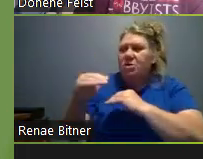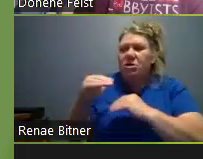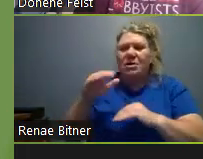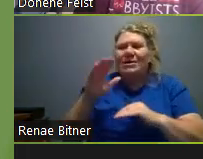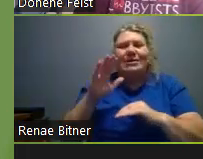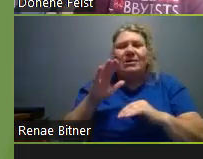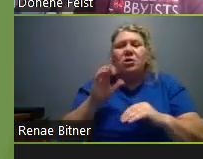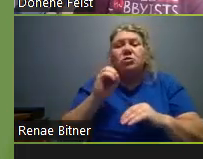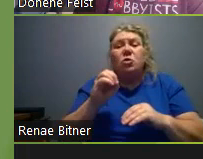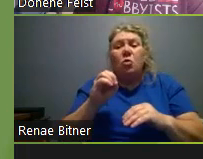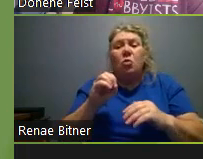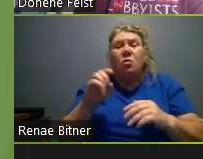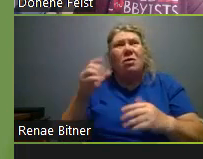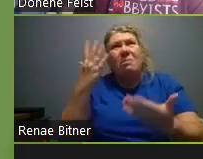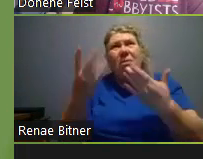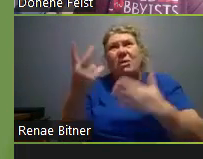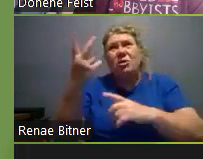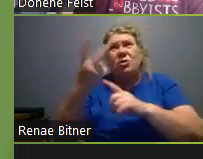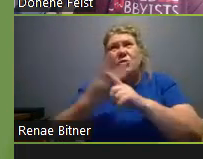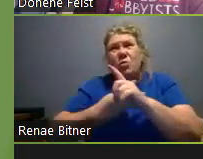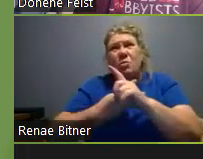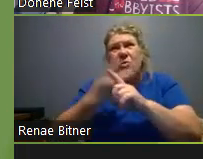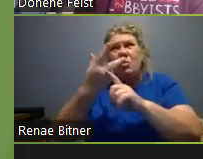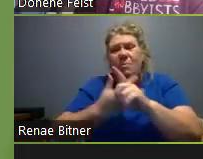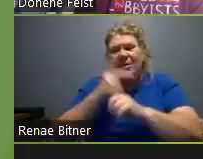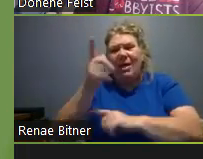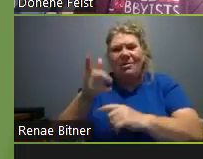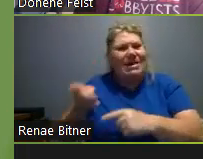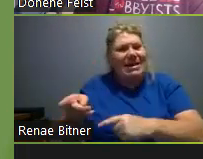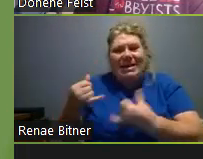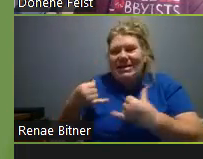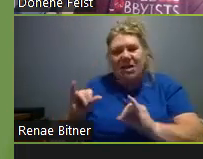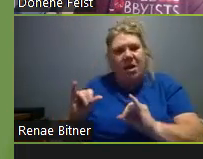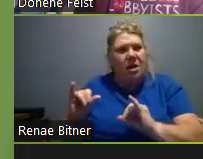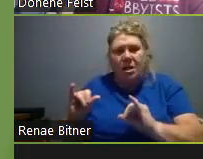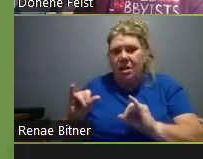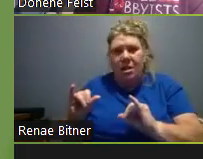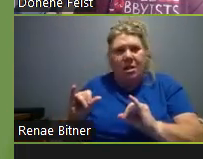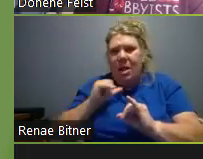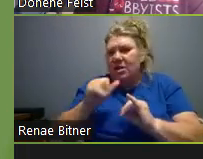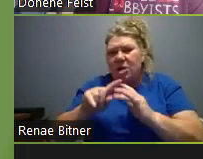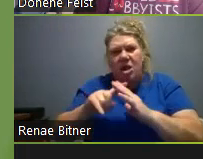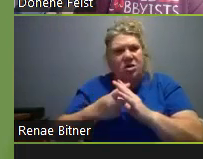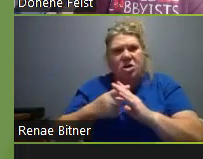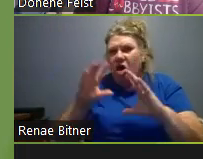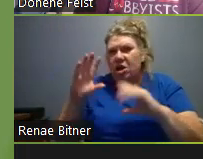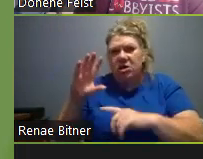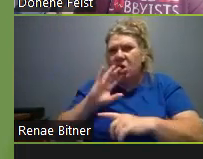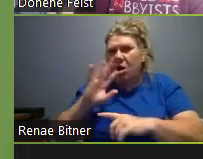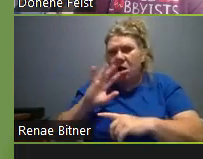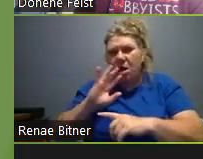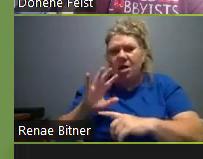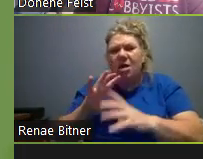so another probably 2, 3 months had gone by, and he still hadn't started doing a lot of chattering yet. There was a lot